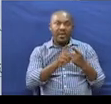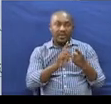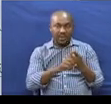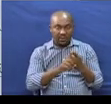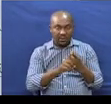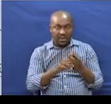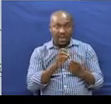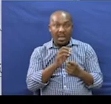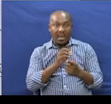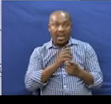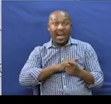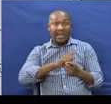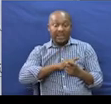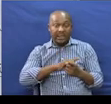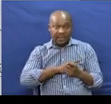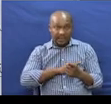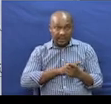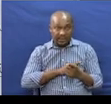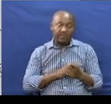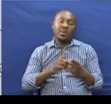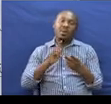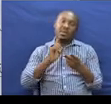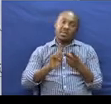one are the populations.